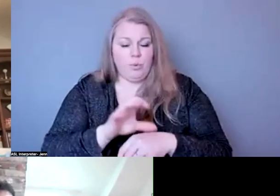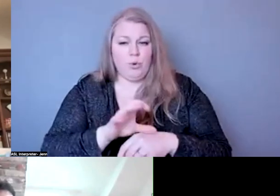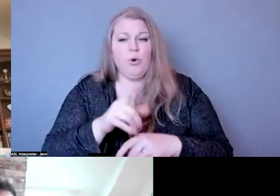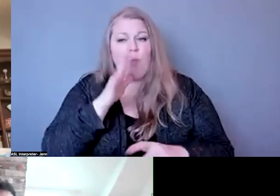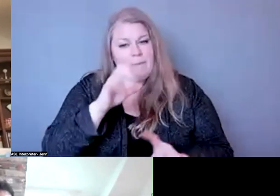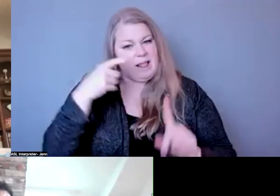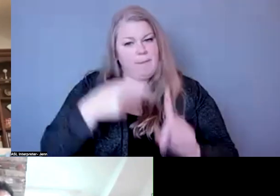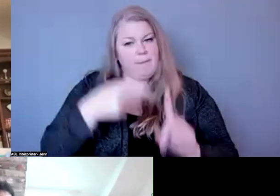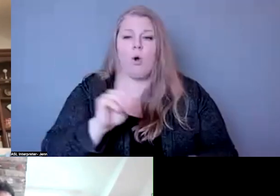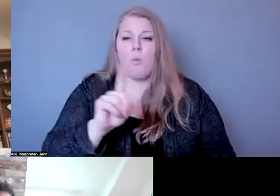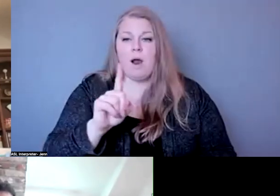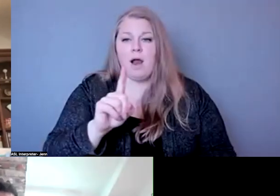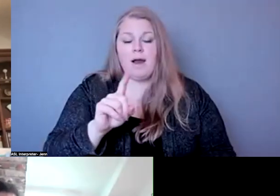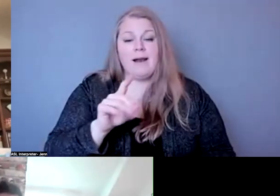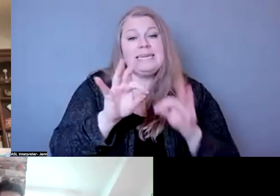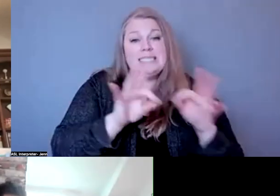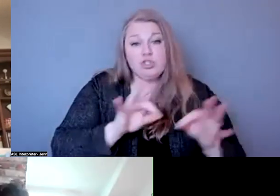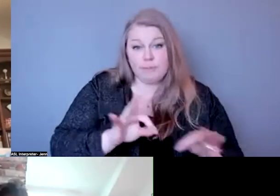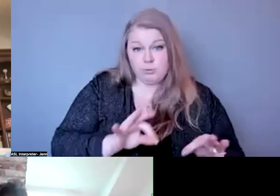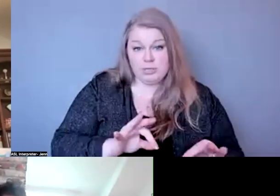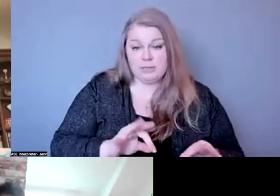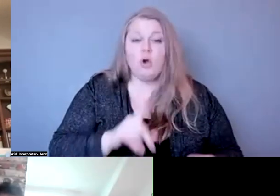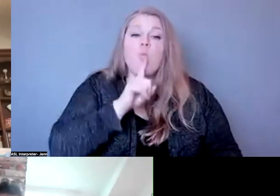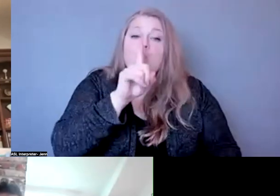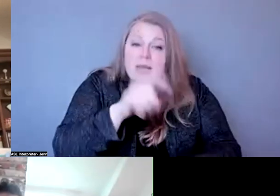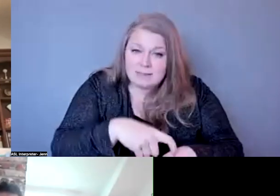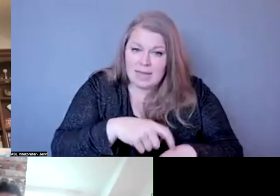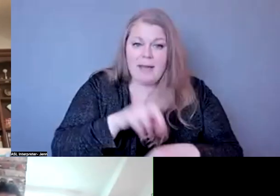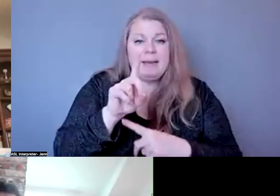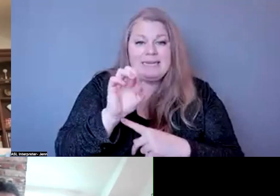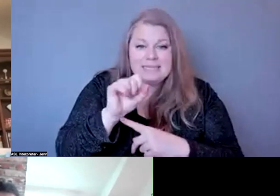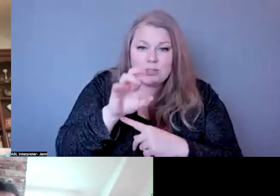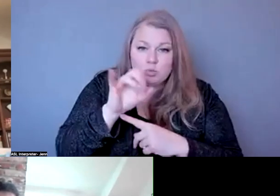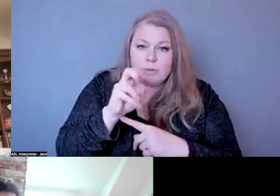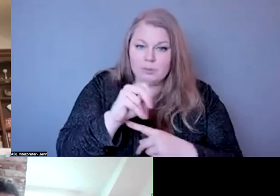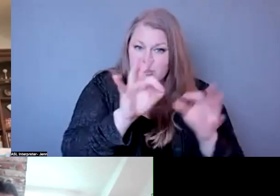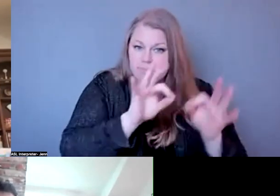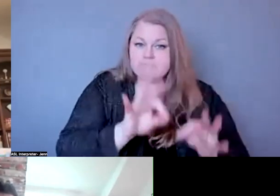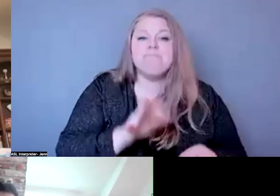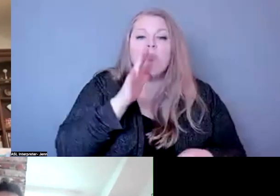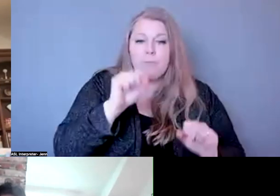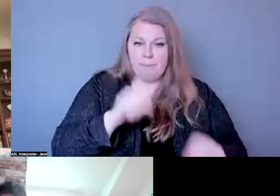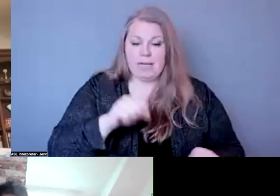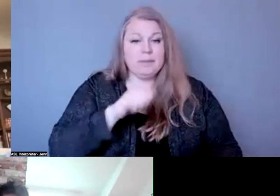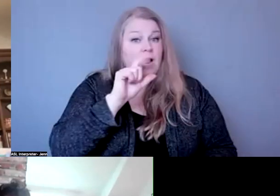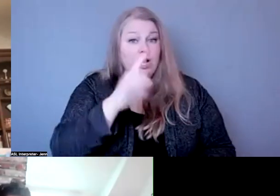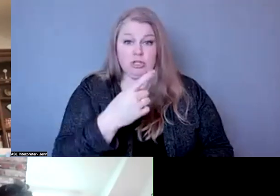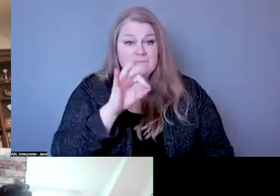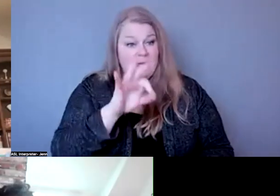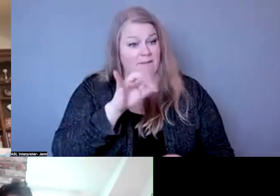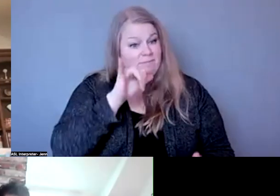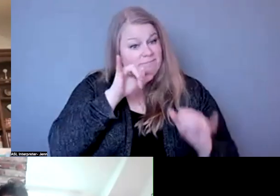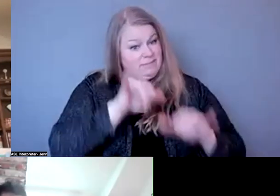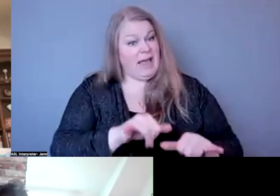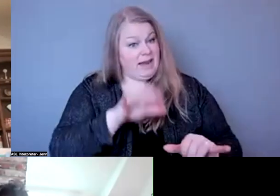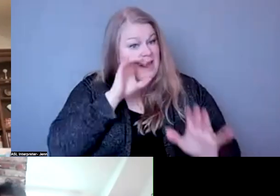where description, and that is to say real-time description, will be possible not only of static images. We're seeing a lot of